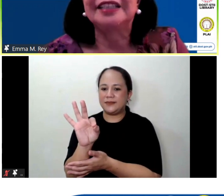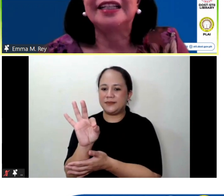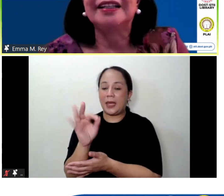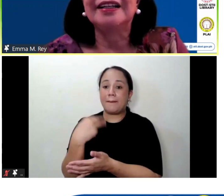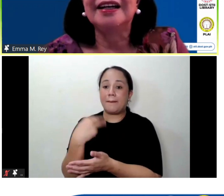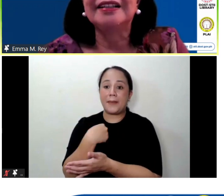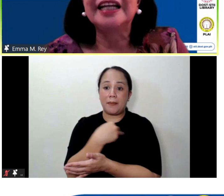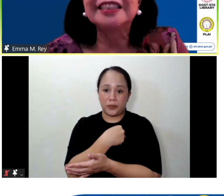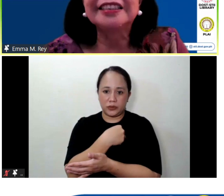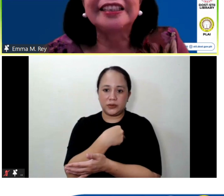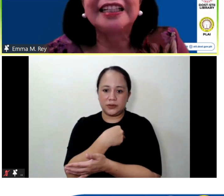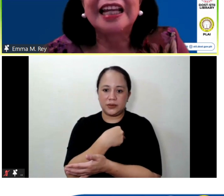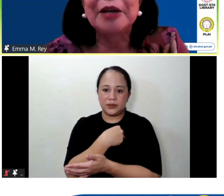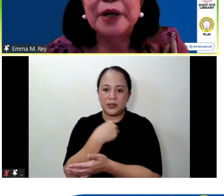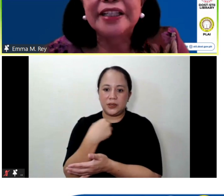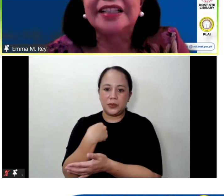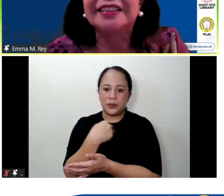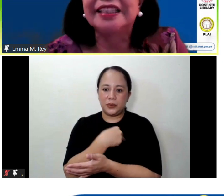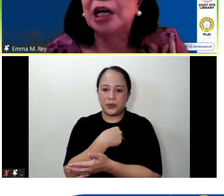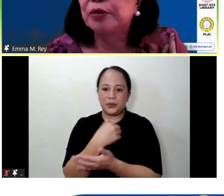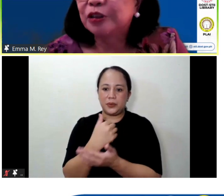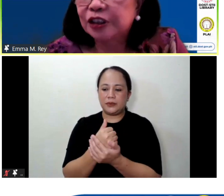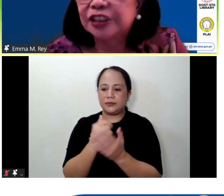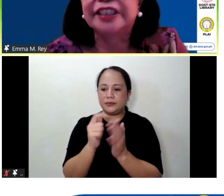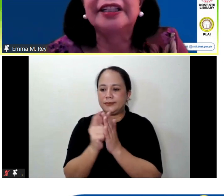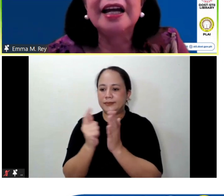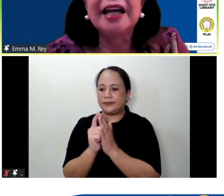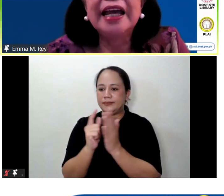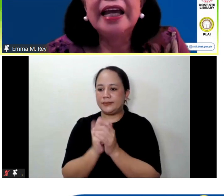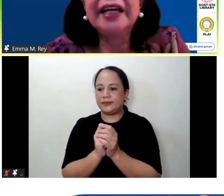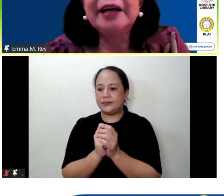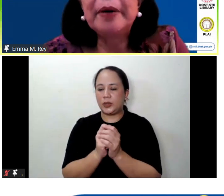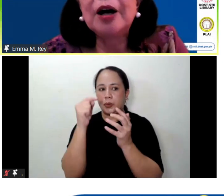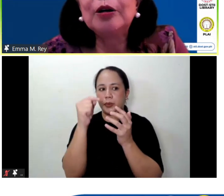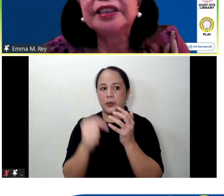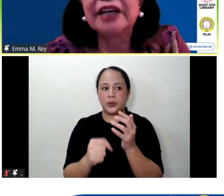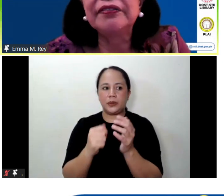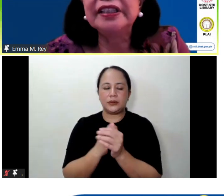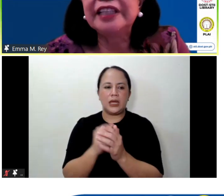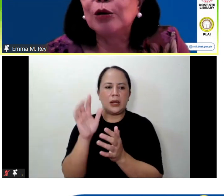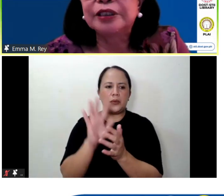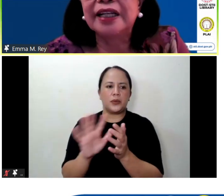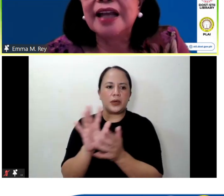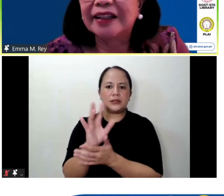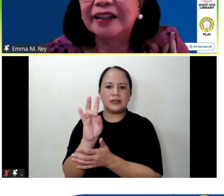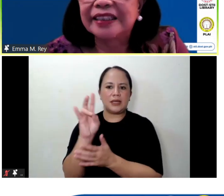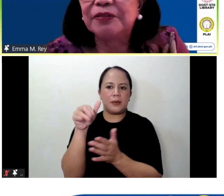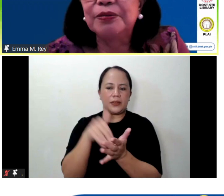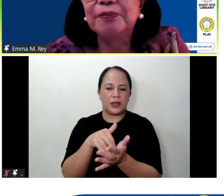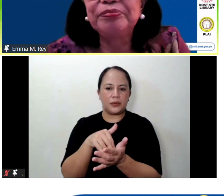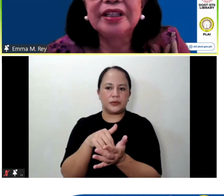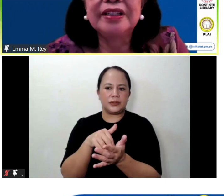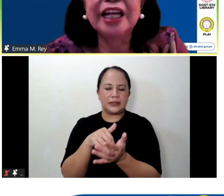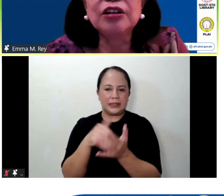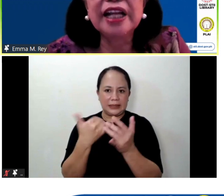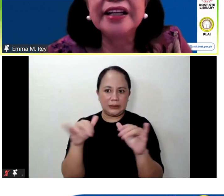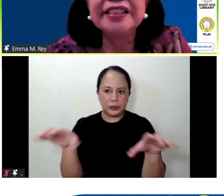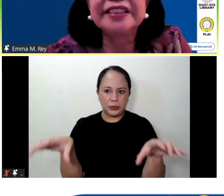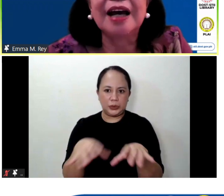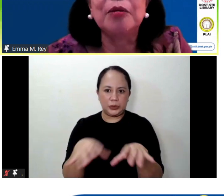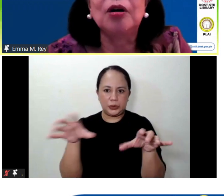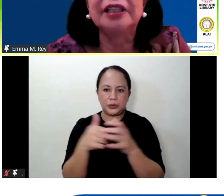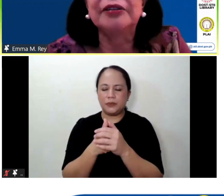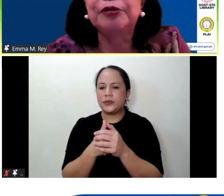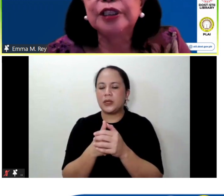members, registered librarians in our roster, and about 7,000 active,